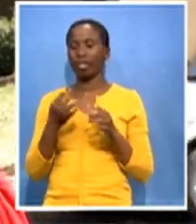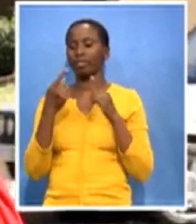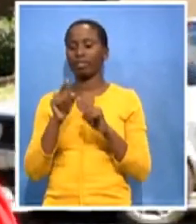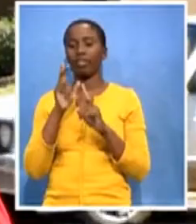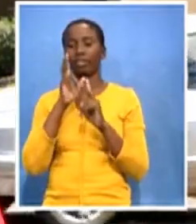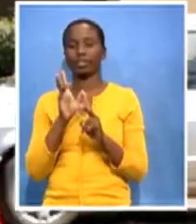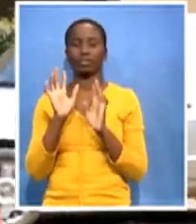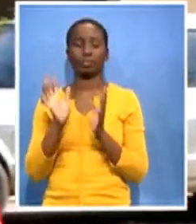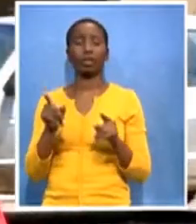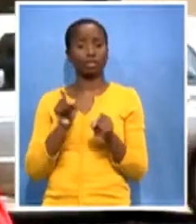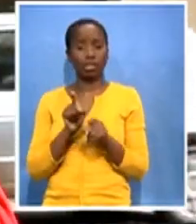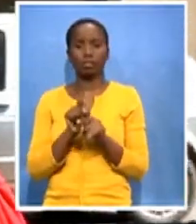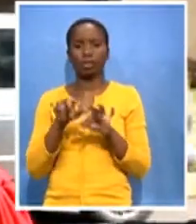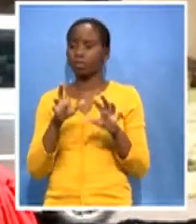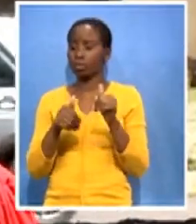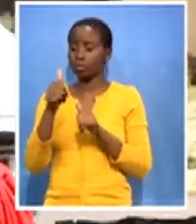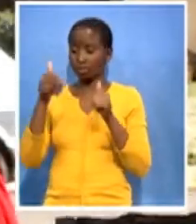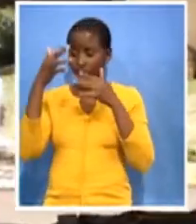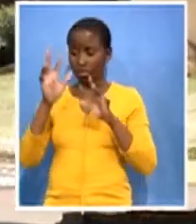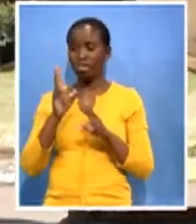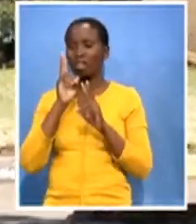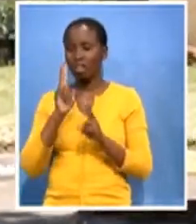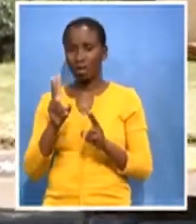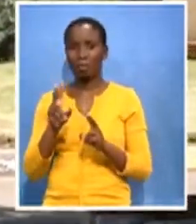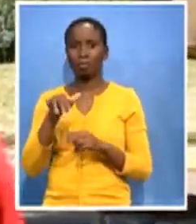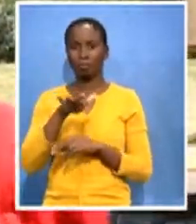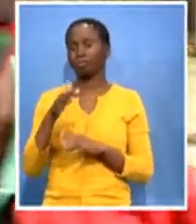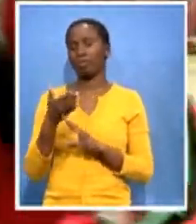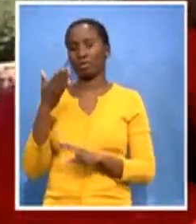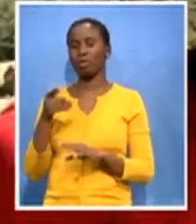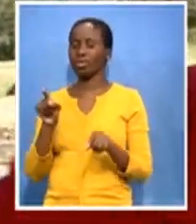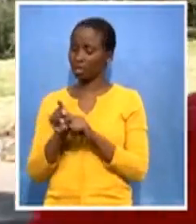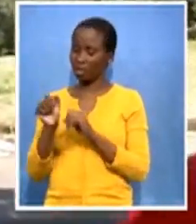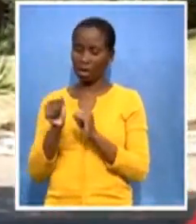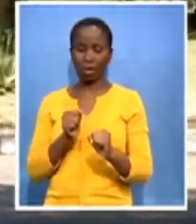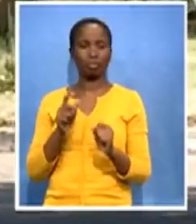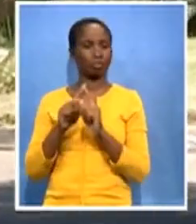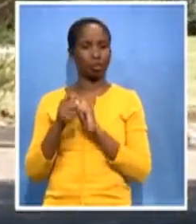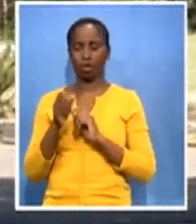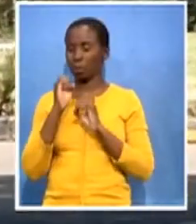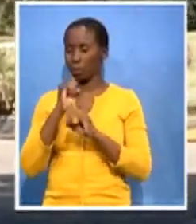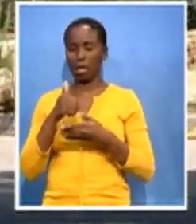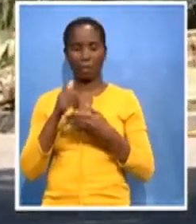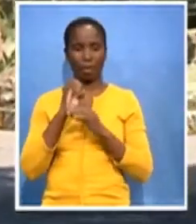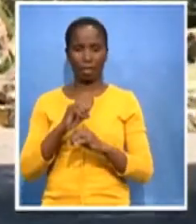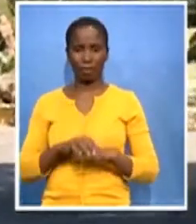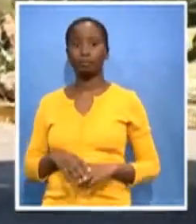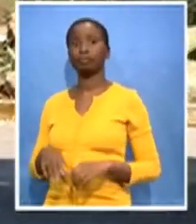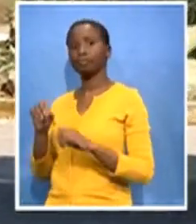Maluti A-Phofung previously. Okay, thank you very much for taking us through that. Of course, we will be going on the ground just to